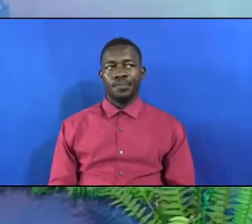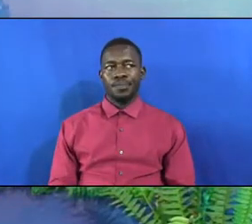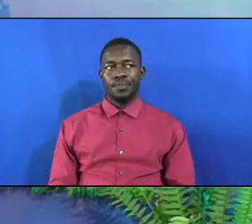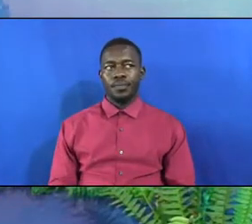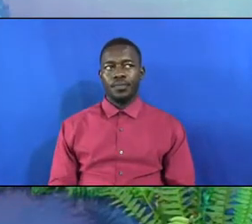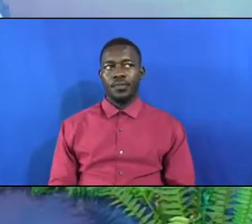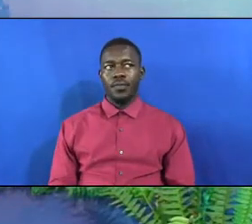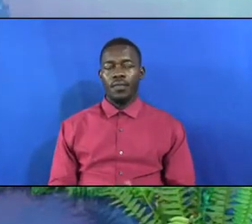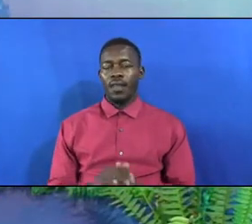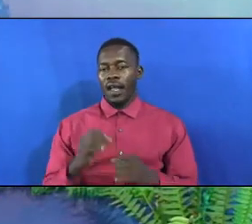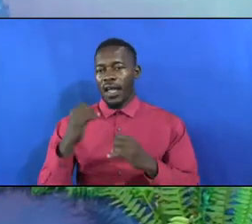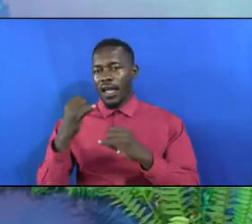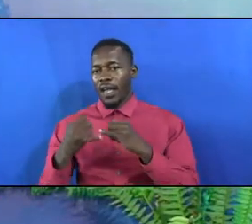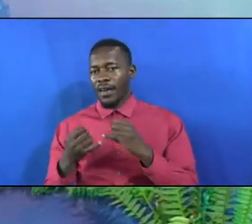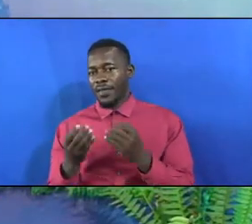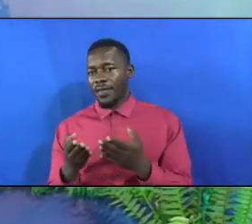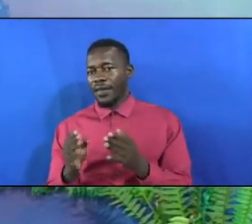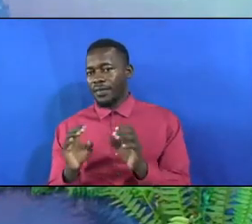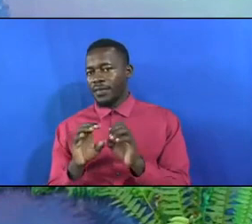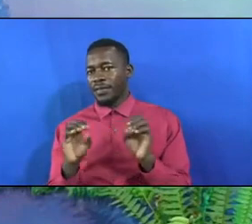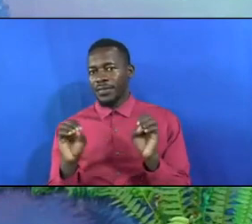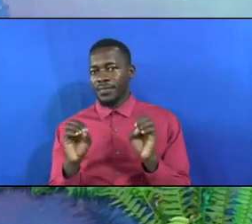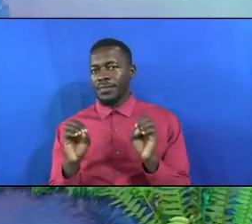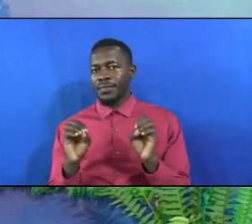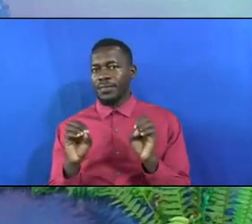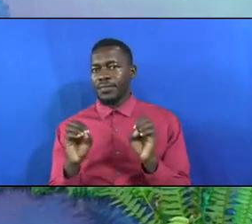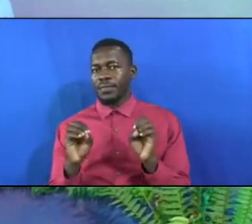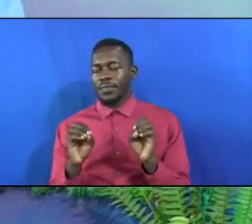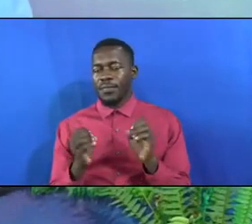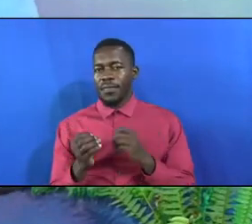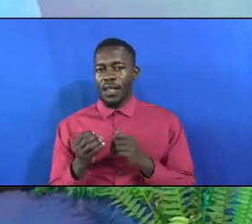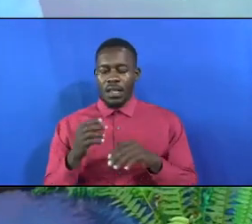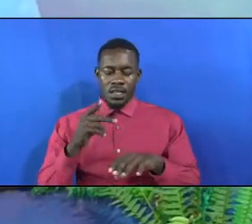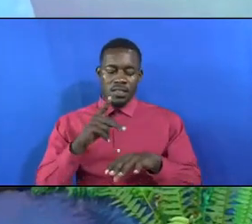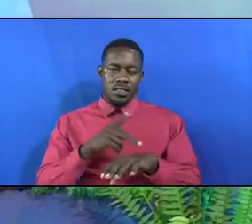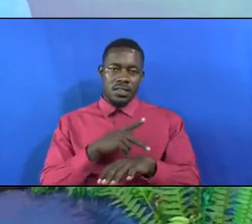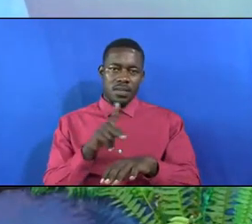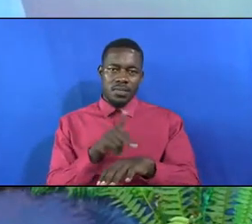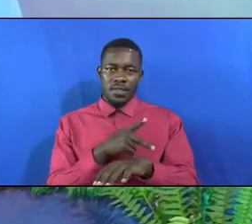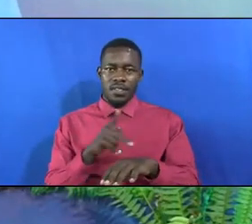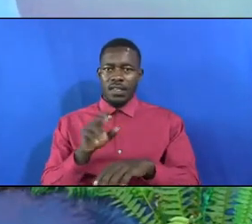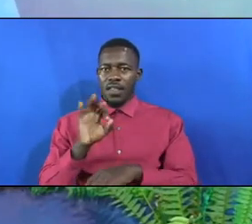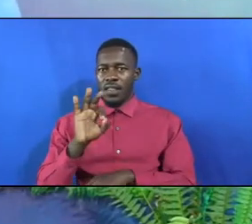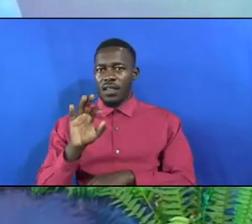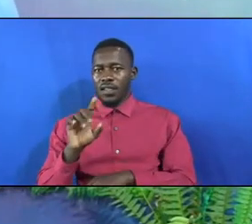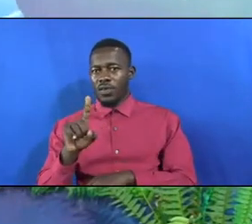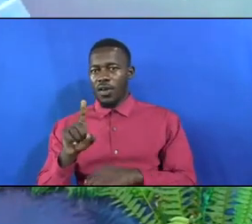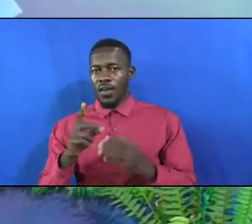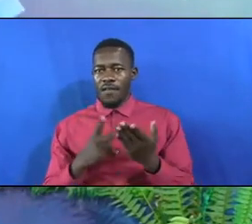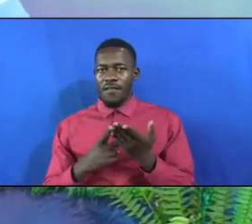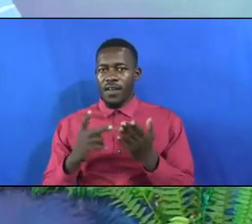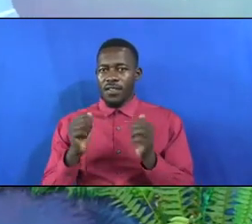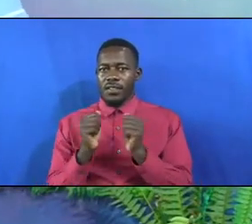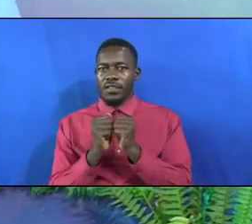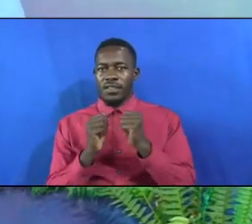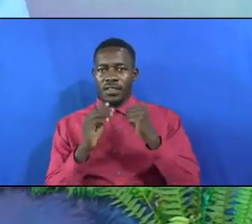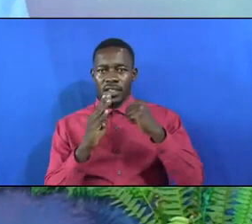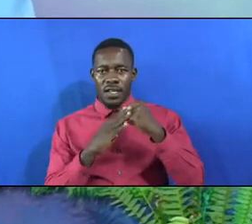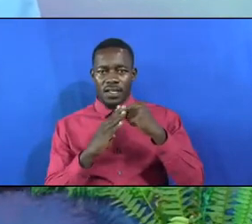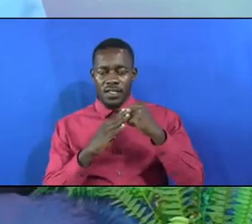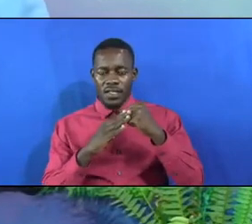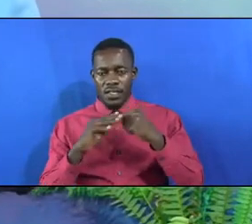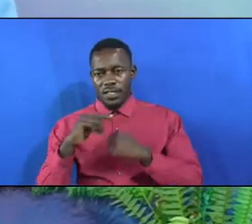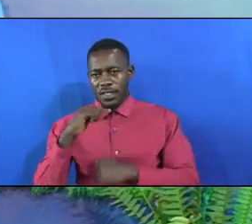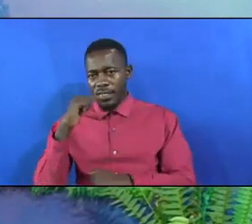And it doesn't end there, children of God. Psalms 31, verse 19, tells us